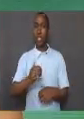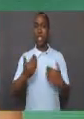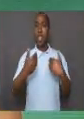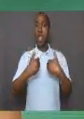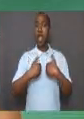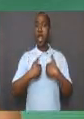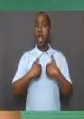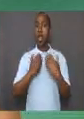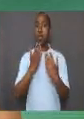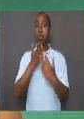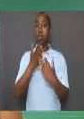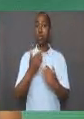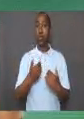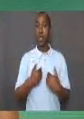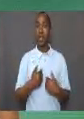them.